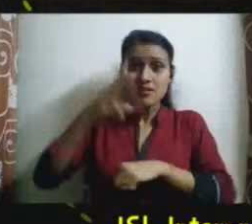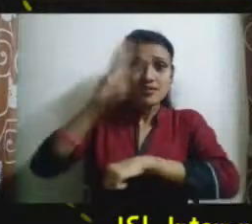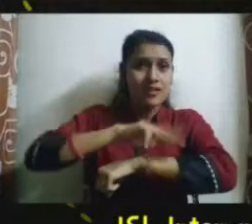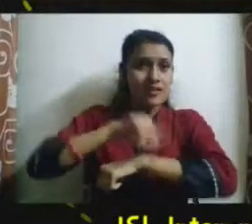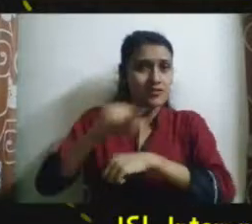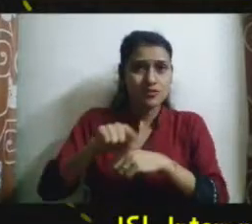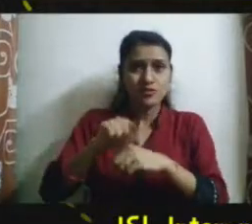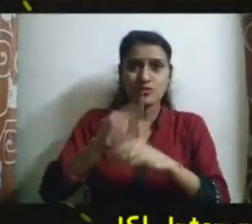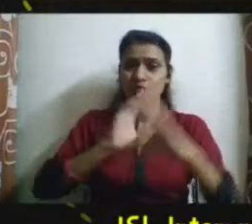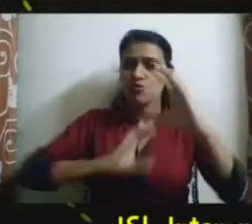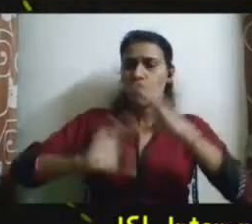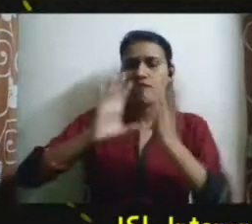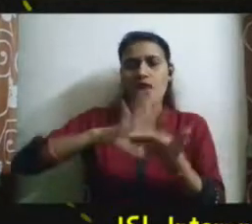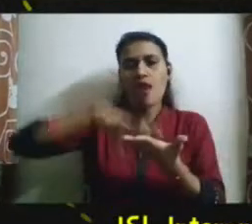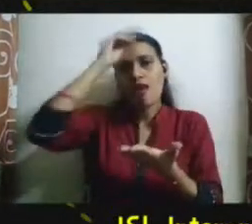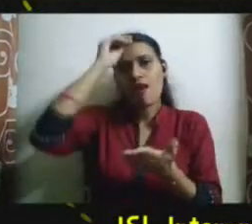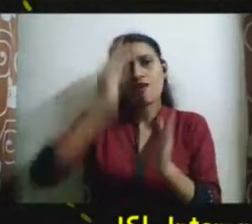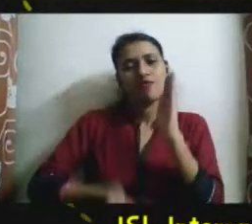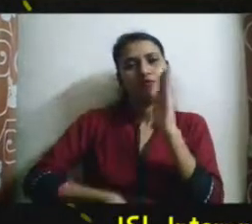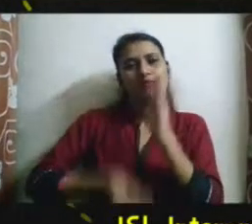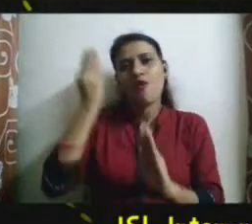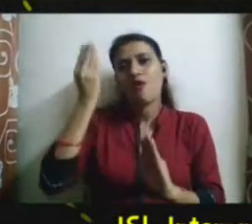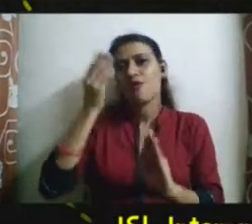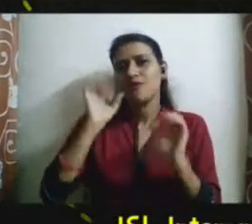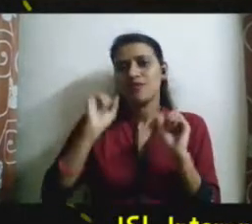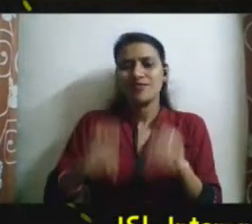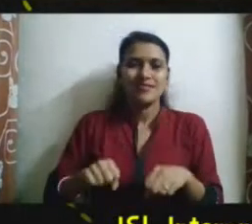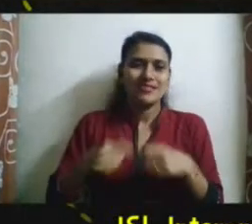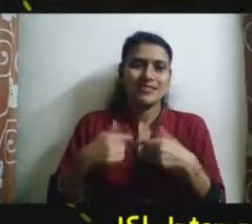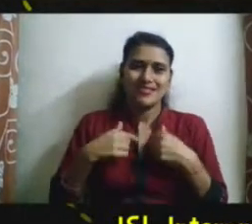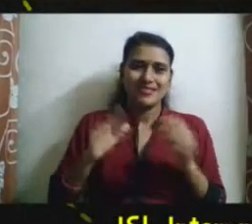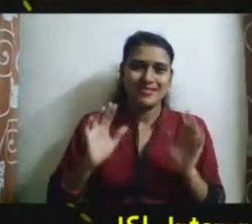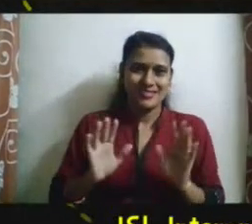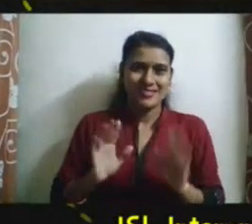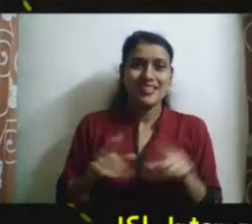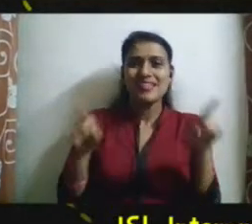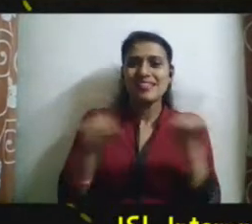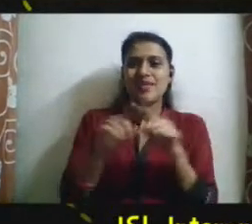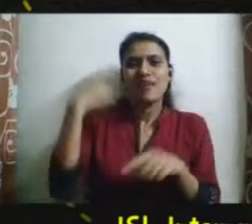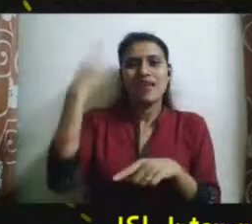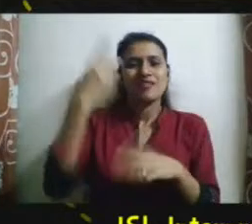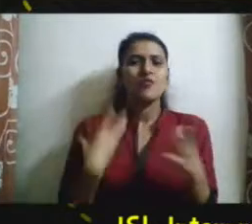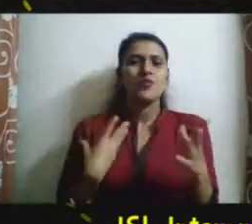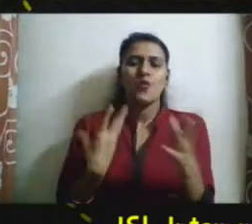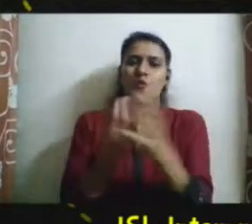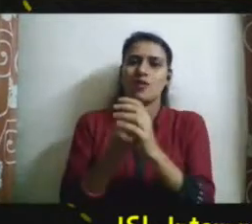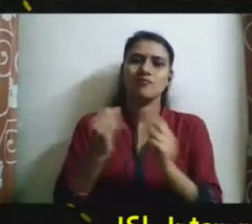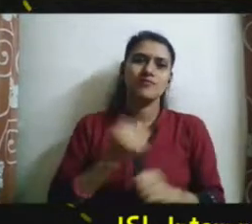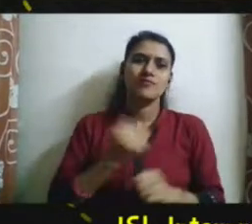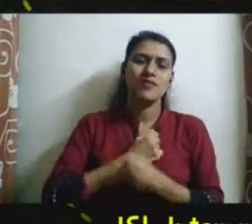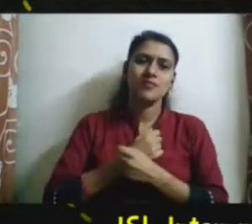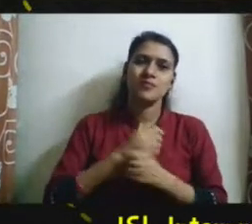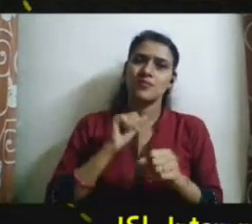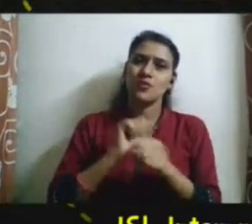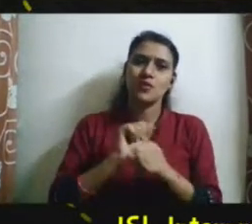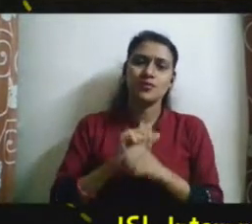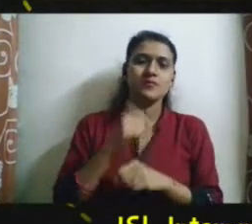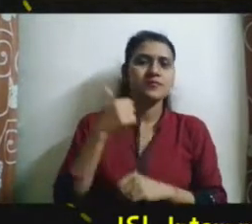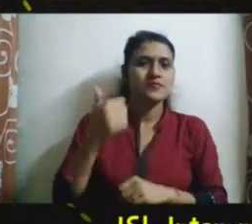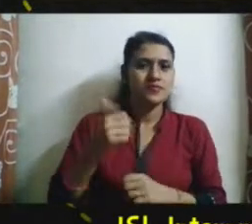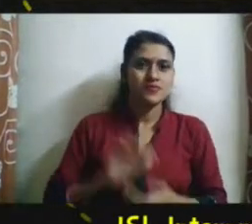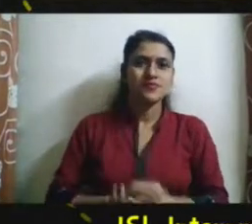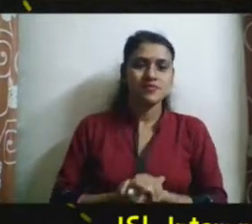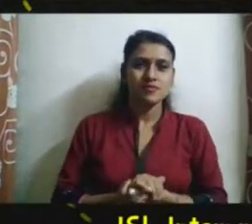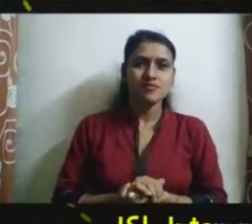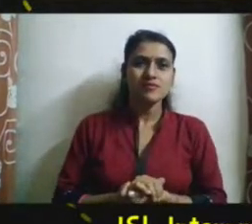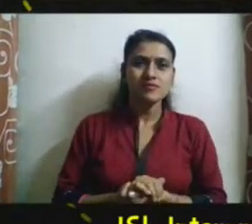was also trying to evoke that feeling for myself and others again when we were working together. And I think that when people spoke, one of the